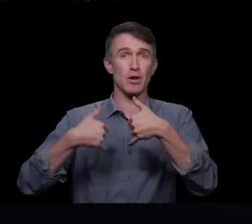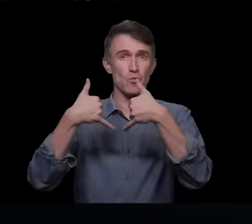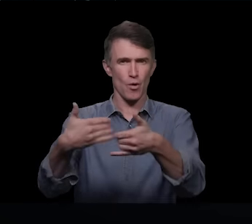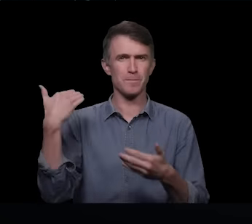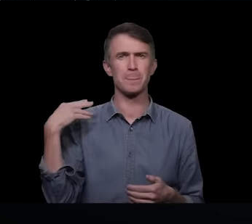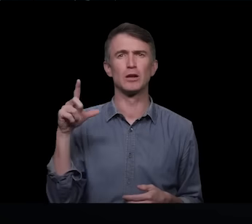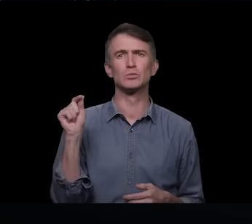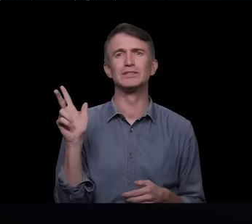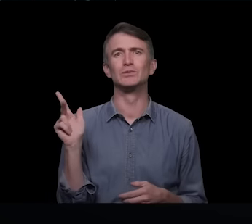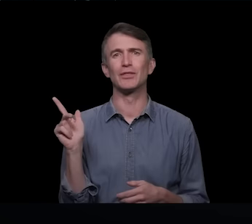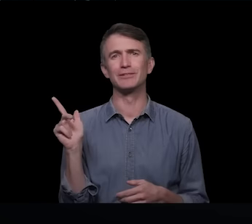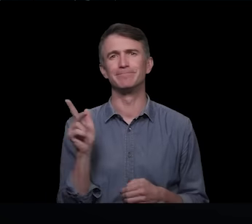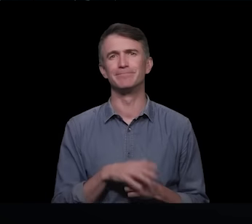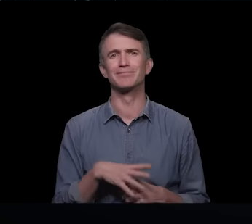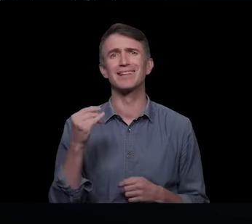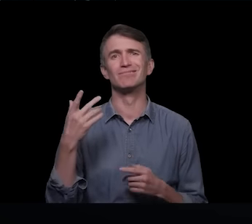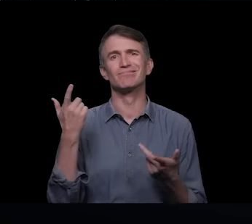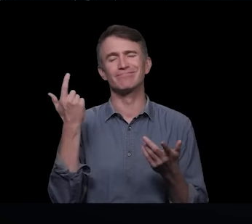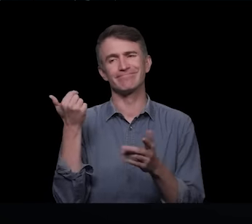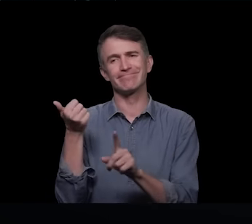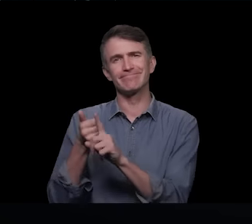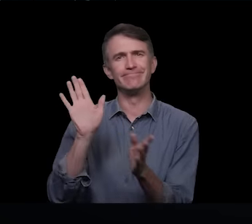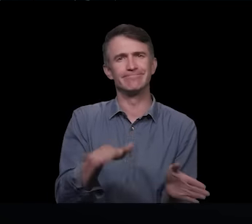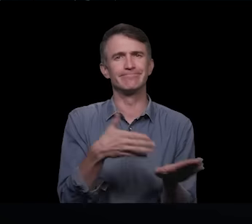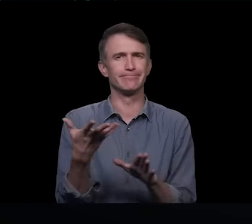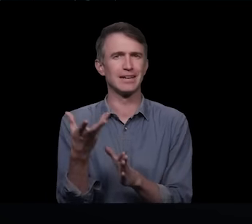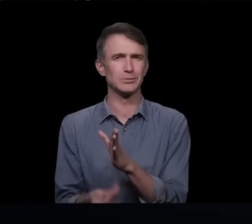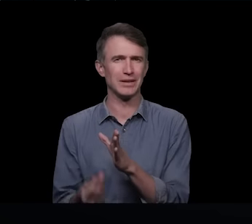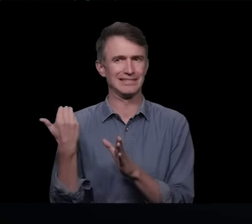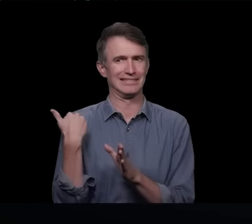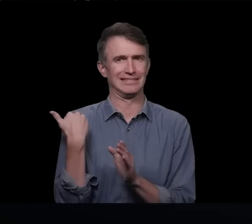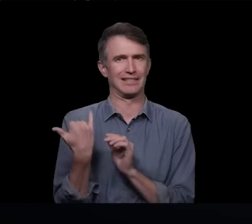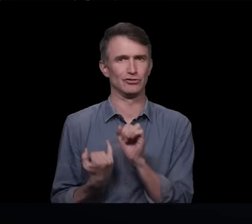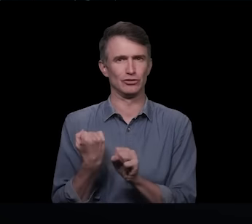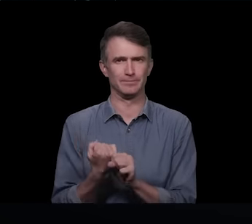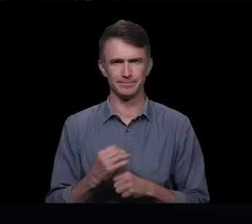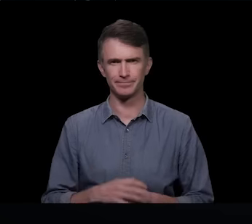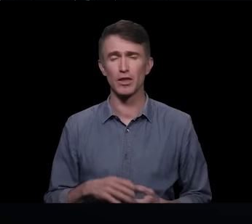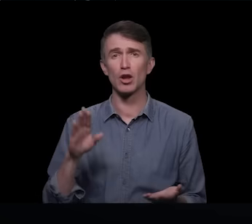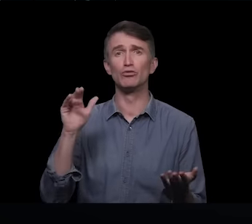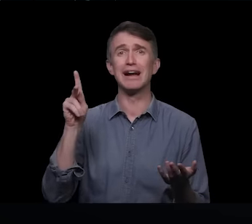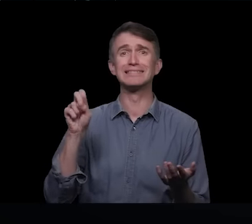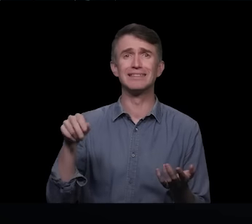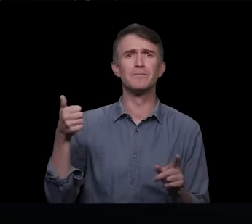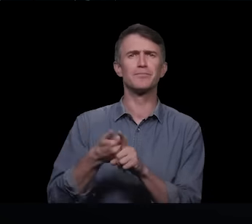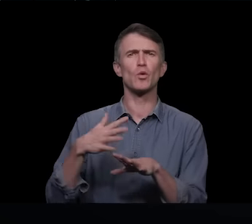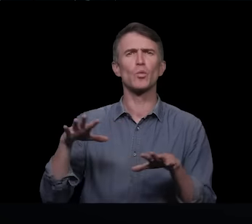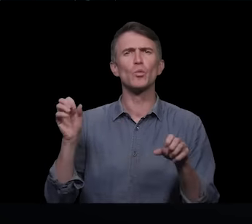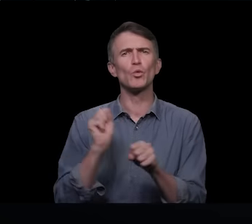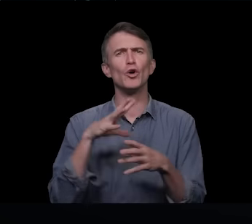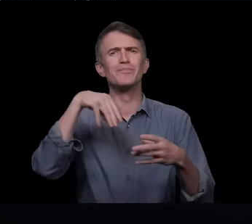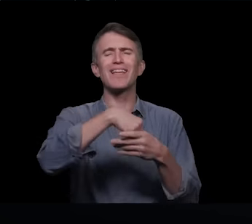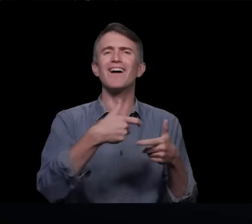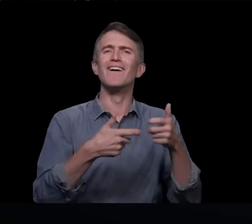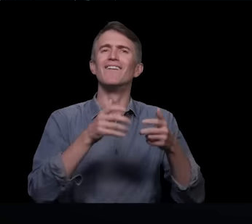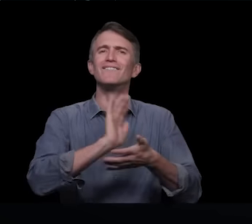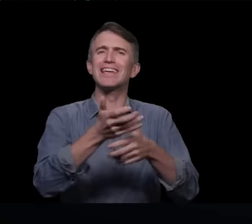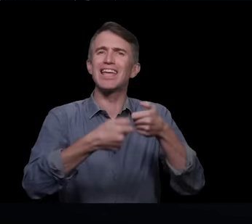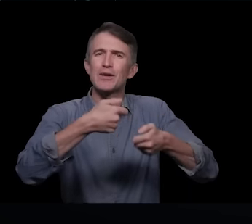award here in 2023 and also passed away earlier this year. Brandon Cole worked with video